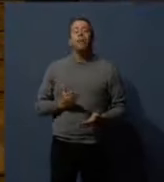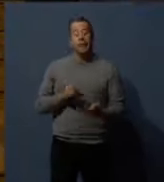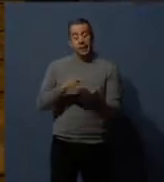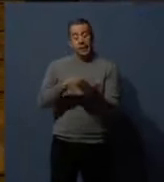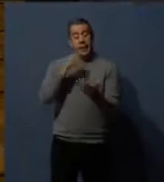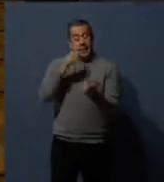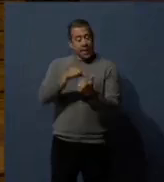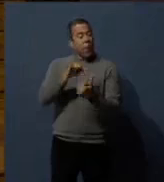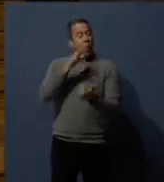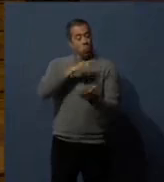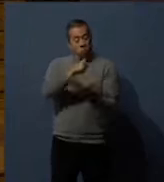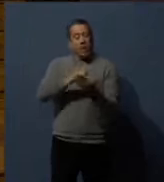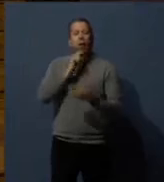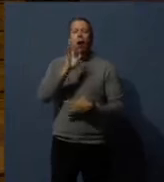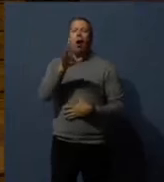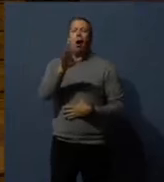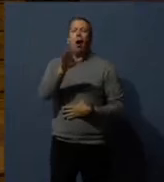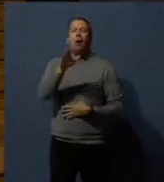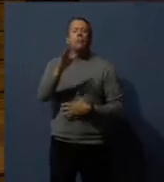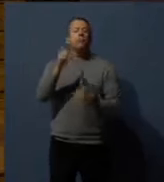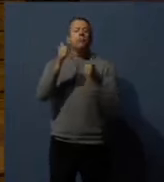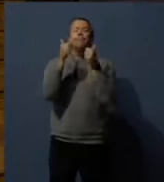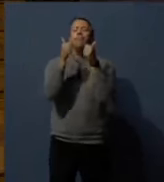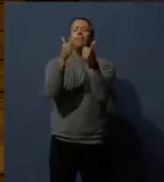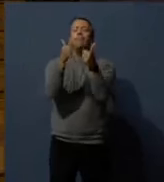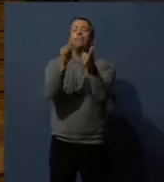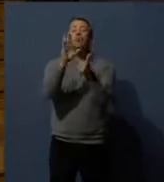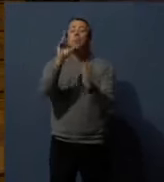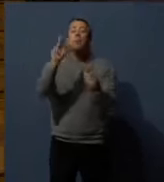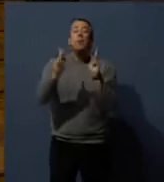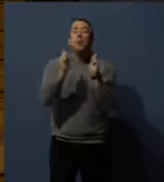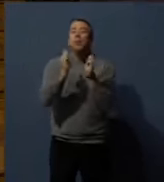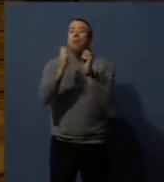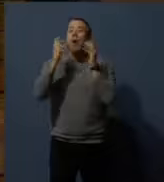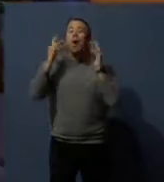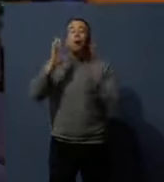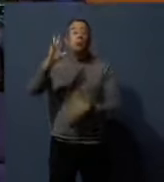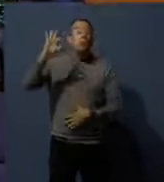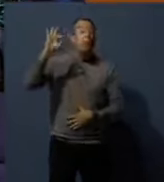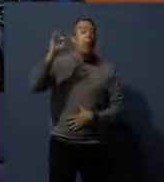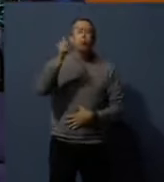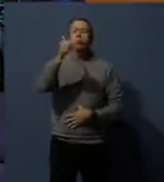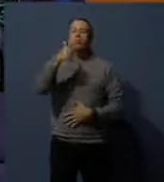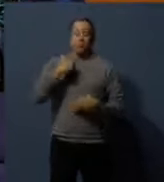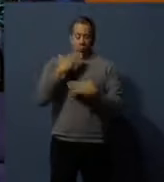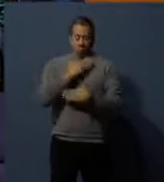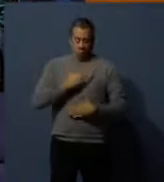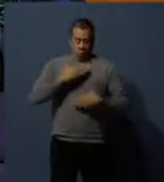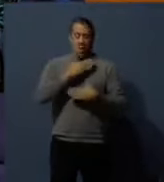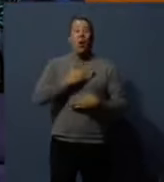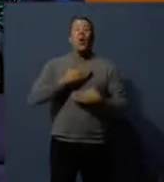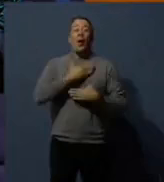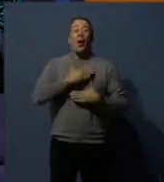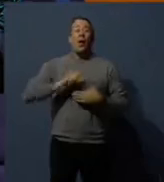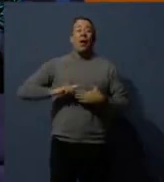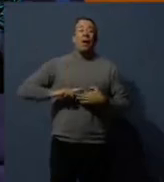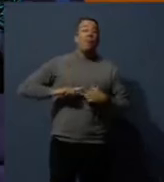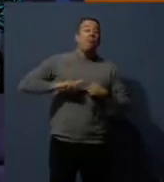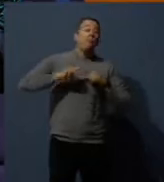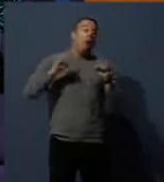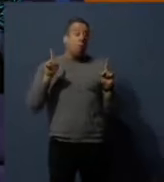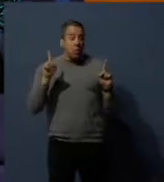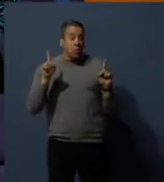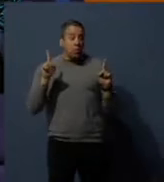enjoyed the service. I loved the worship. The people were friendly. We enjoyed the message." This is what she said. But she said,